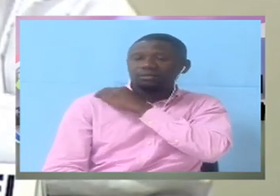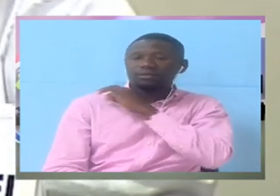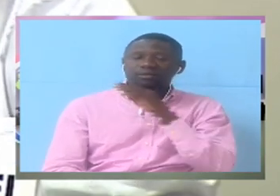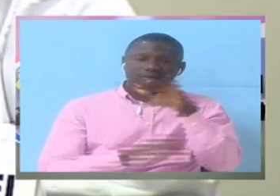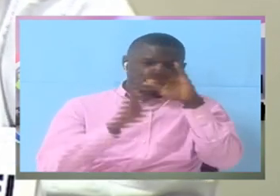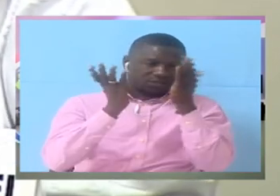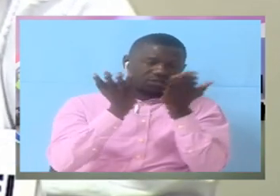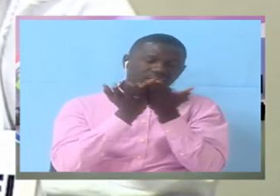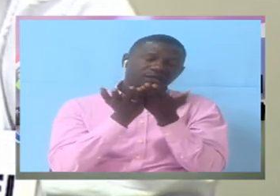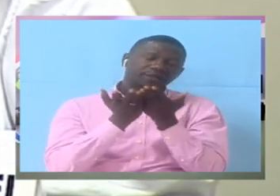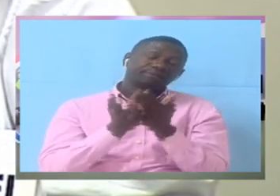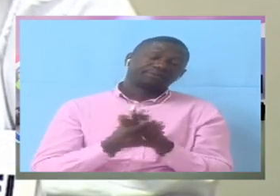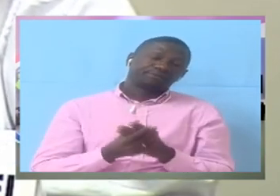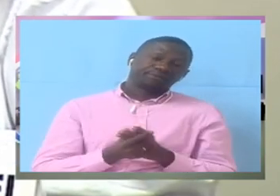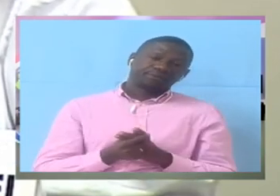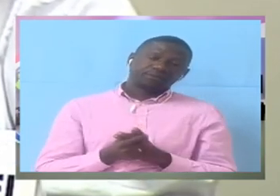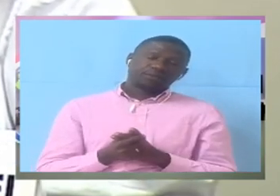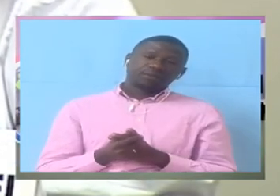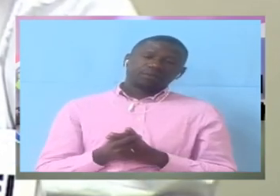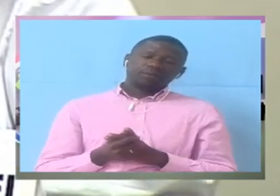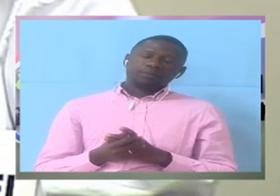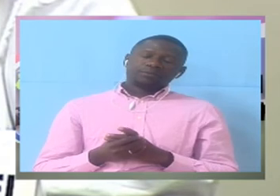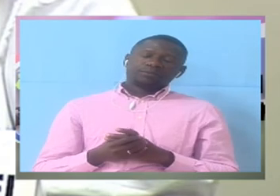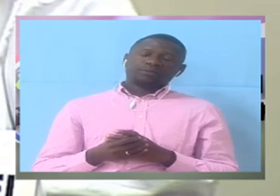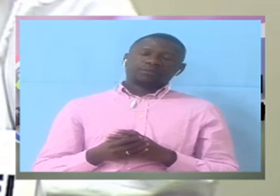Lieutenant general. Mm-hmm. So, what? How about Mustafa Macaroni?